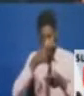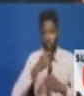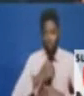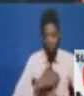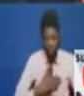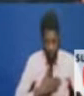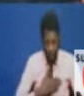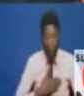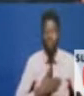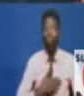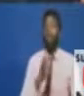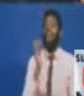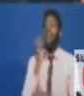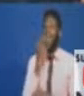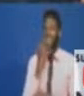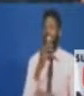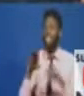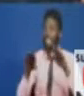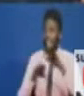now Deputy President of Kenya,